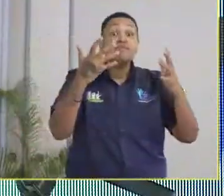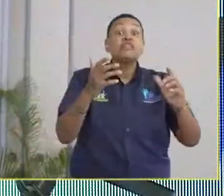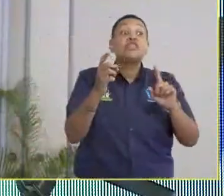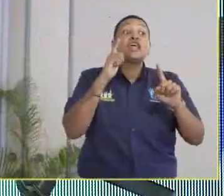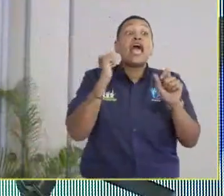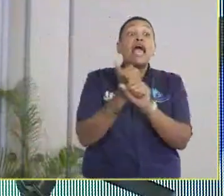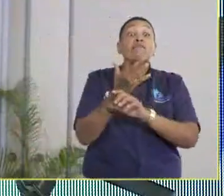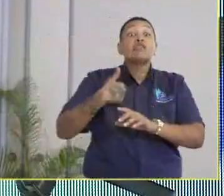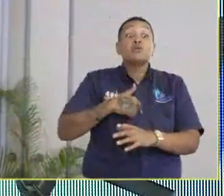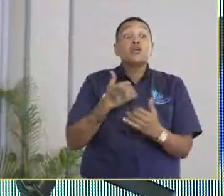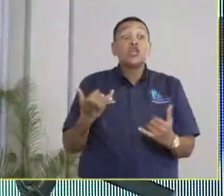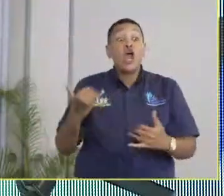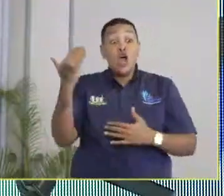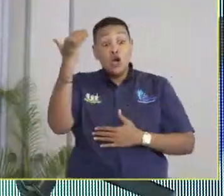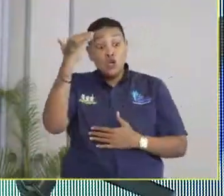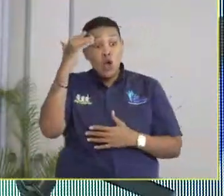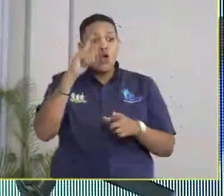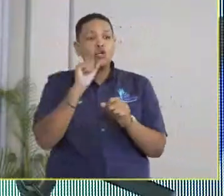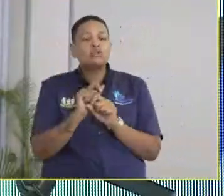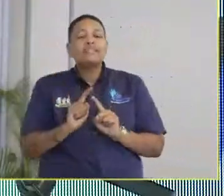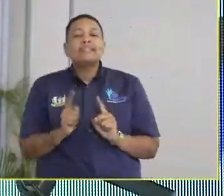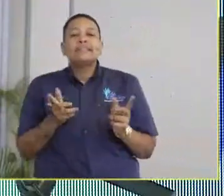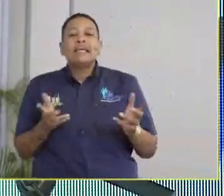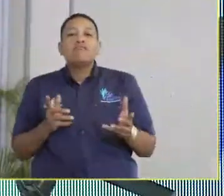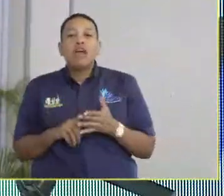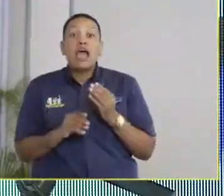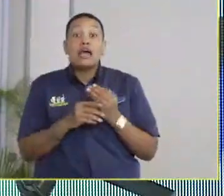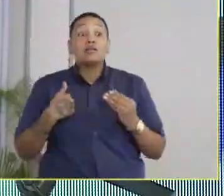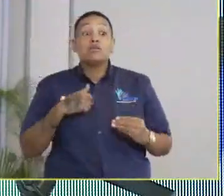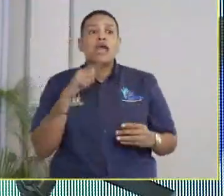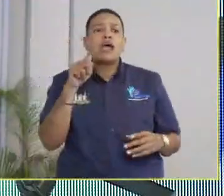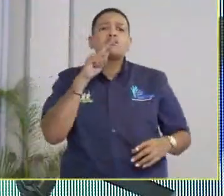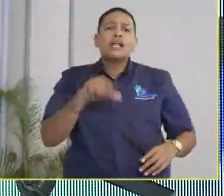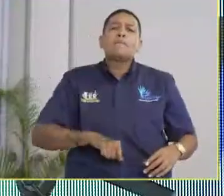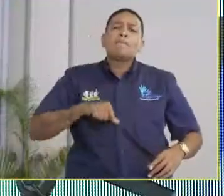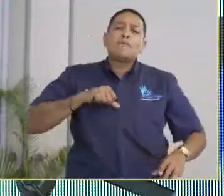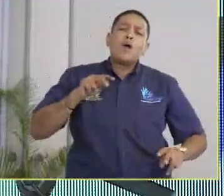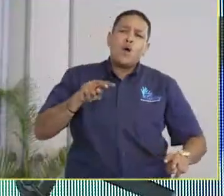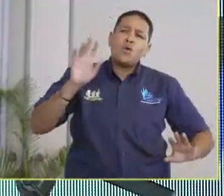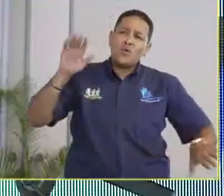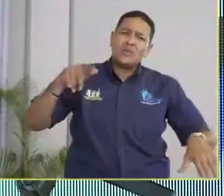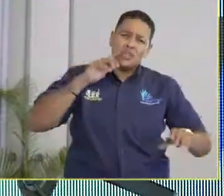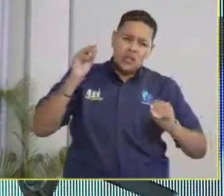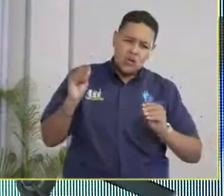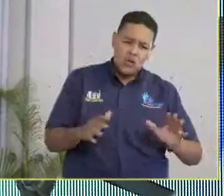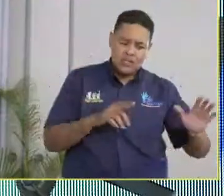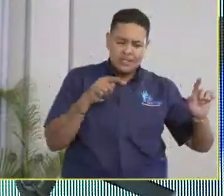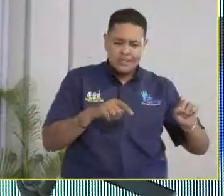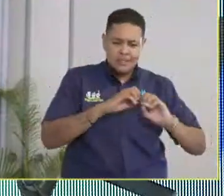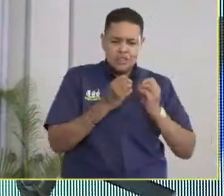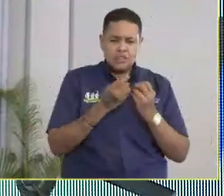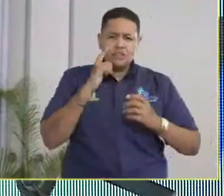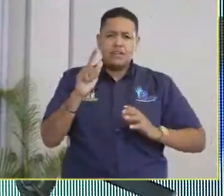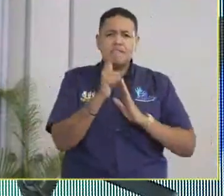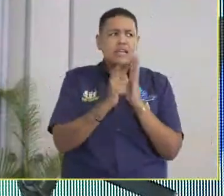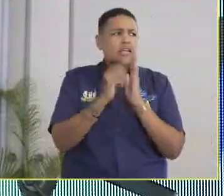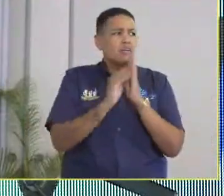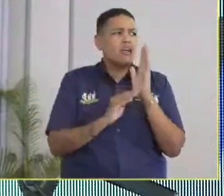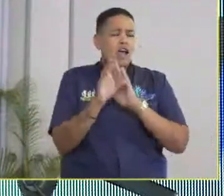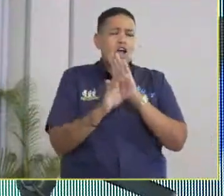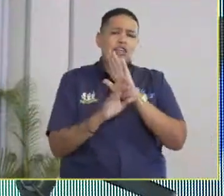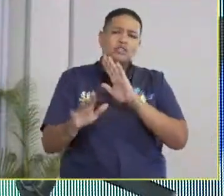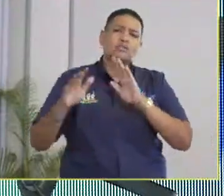everything that you now know is different. And we are so proud of this modernization of our legal and